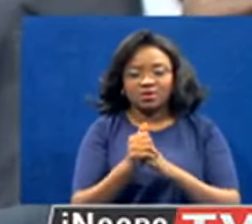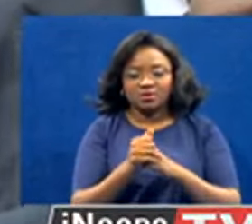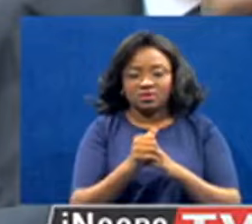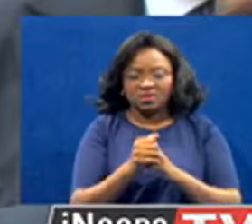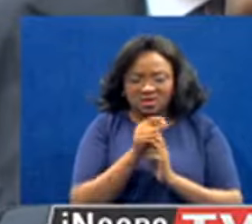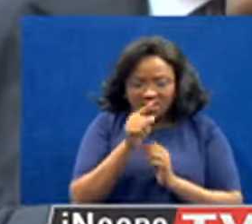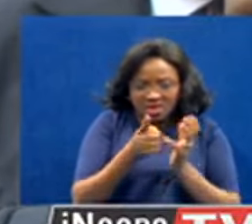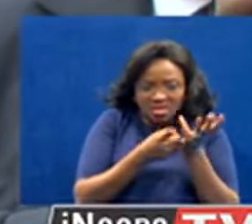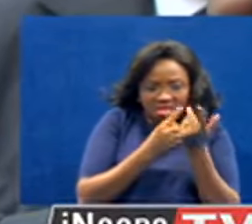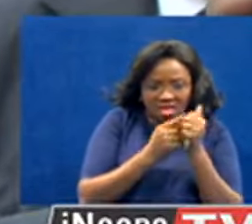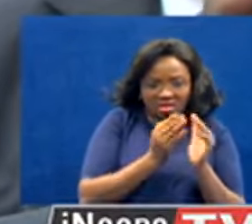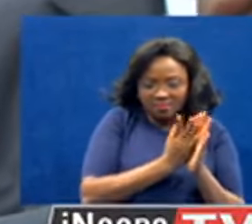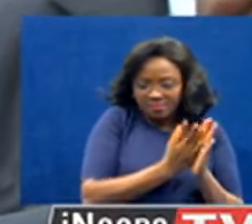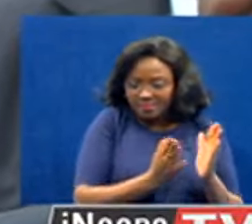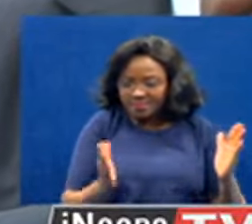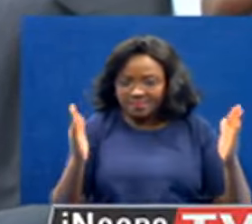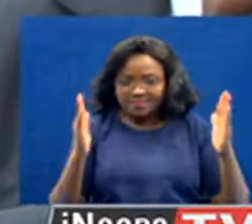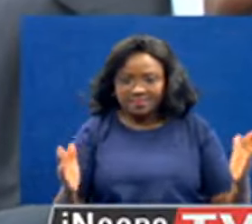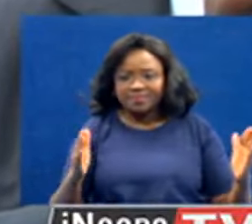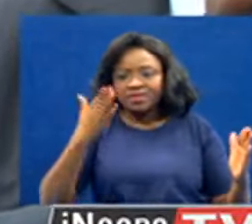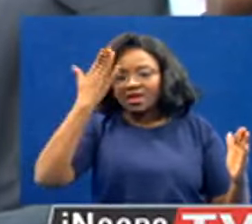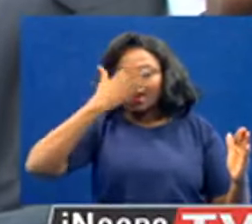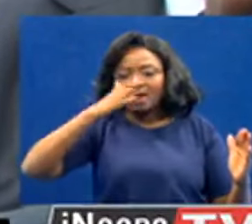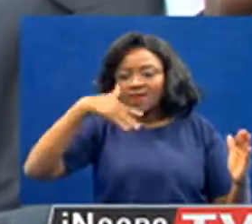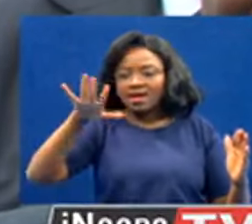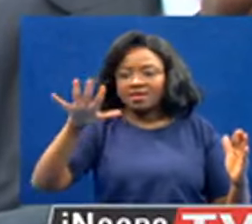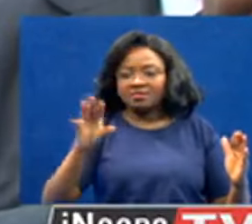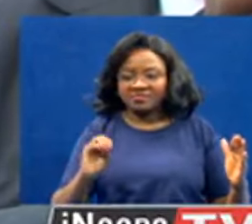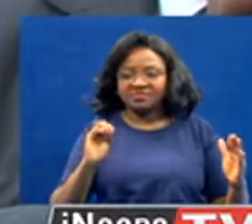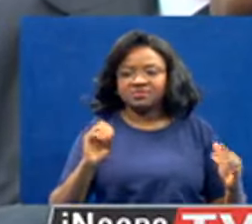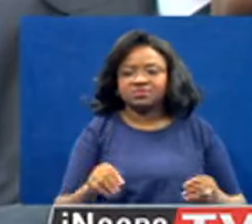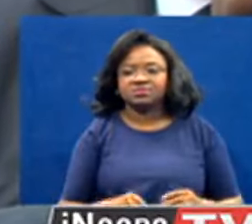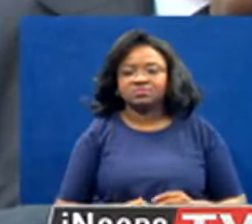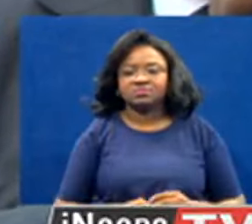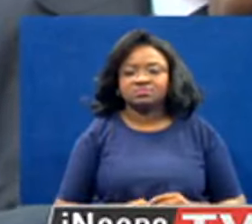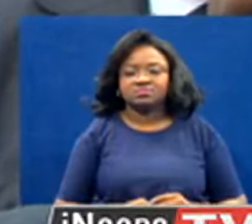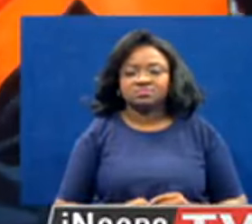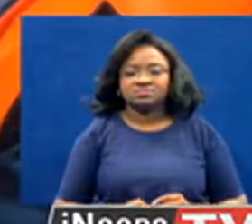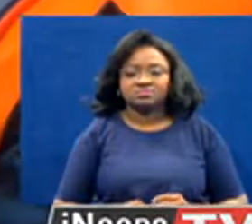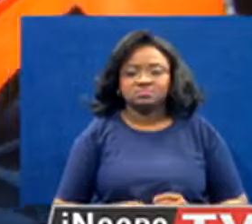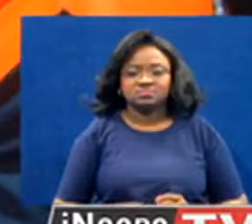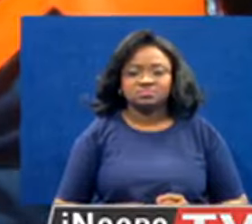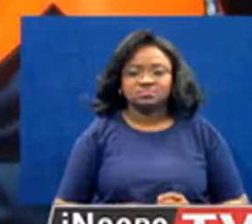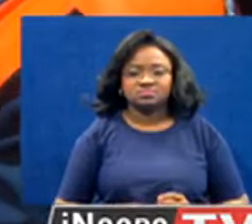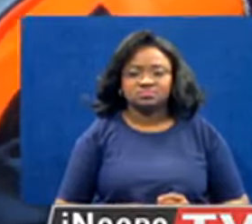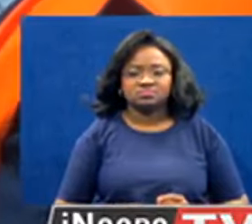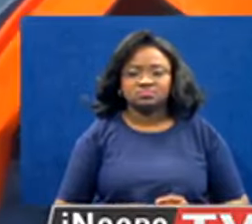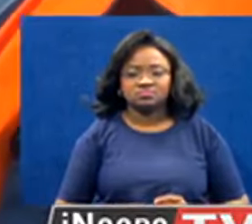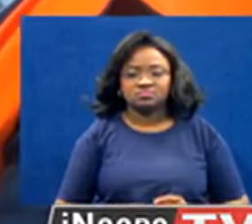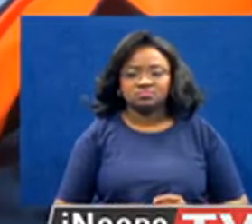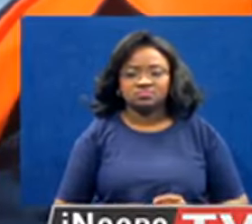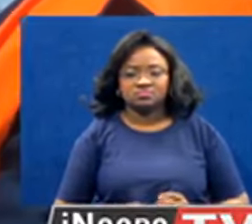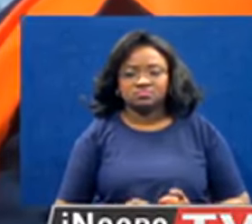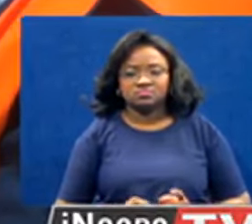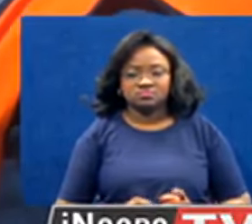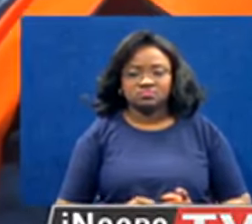of about 50 days, like he said, until the term comes to an end. So, and